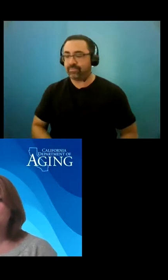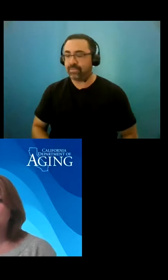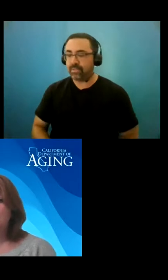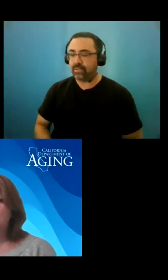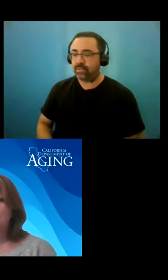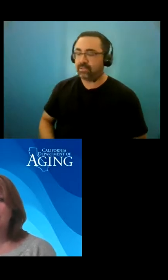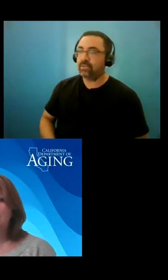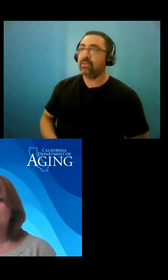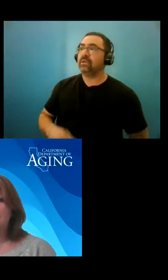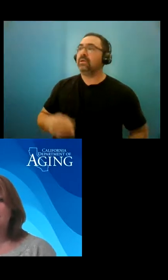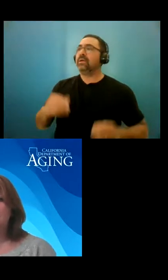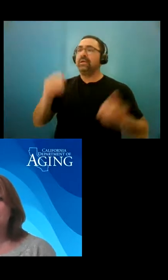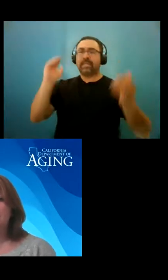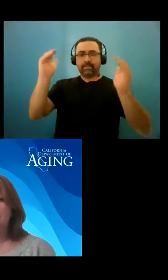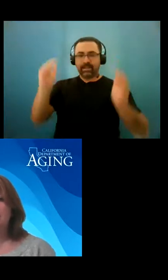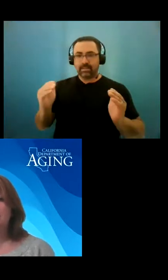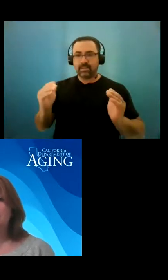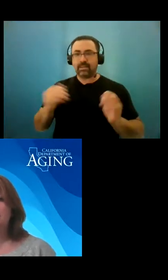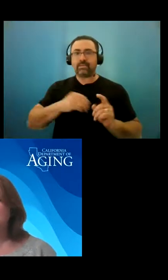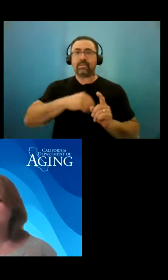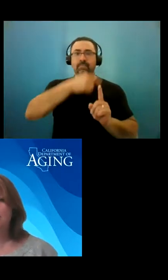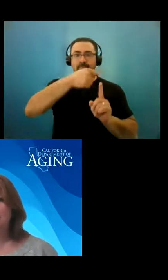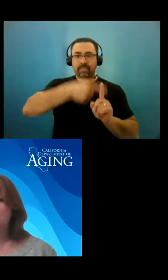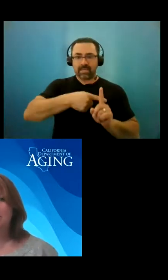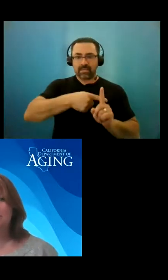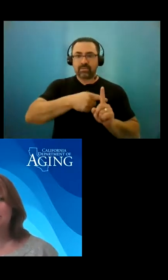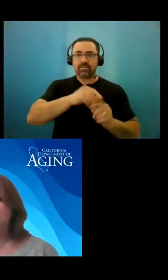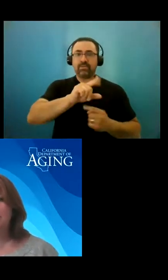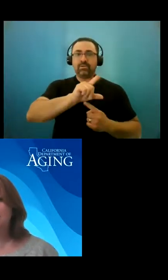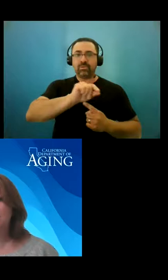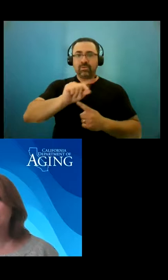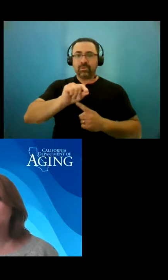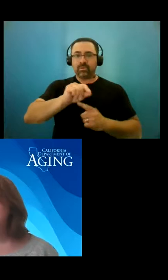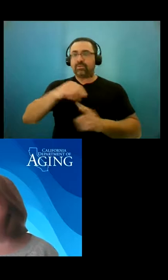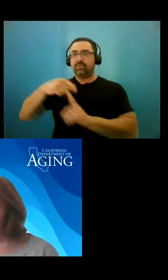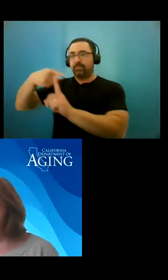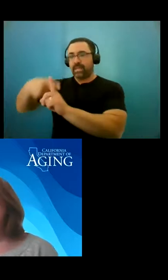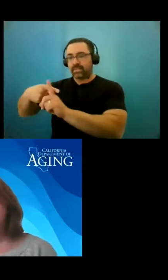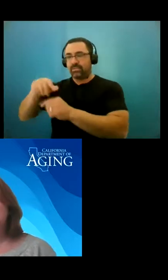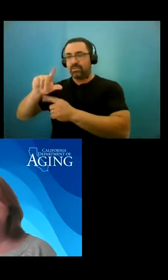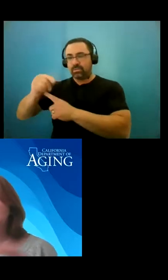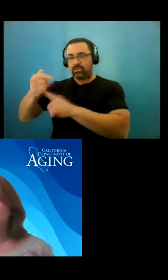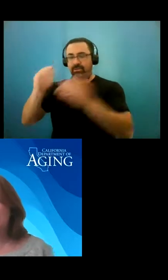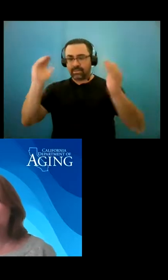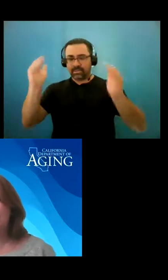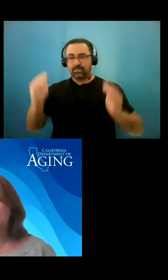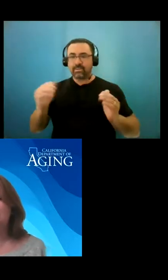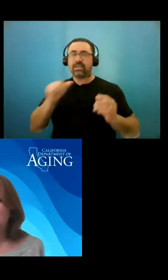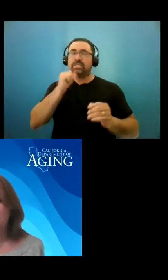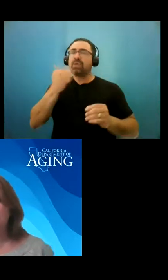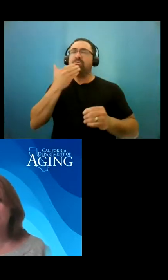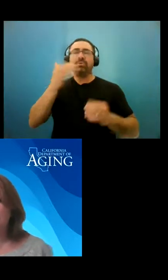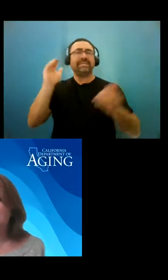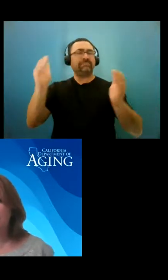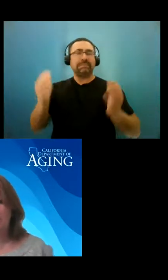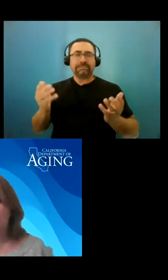got on the chart here is a month of 2020 compared to month of 2021. It's not a great comparison because